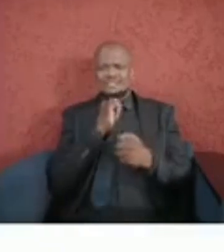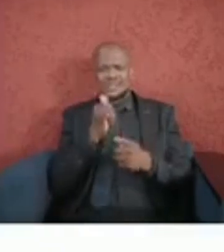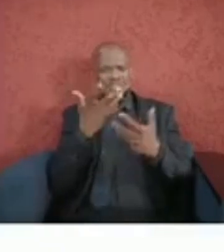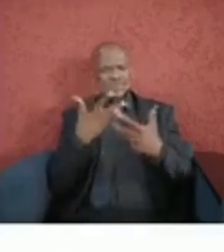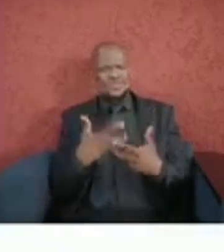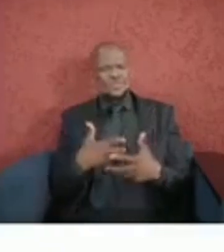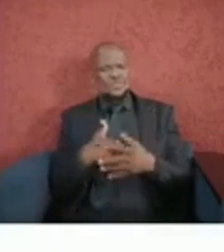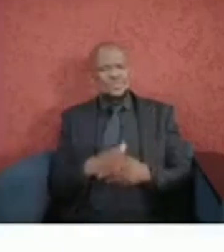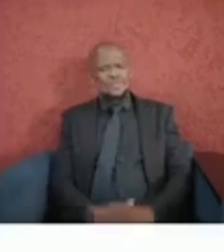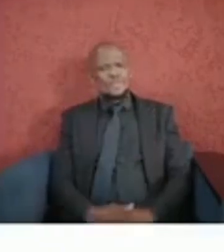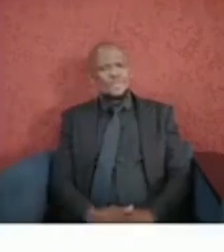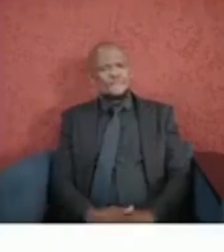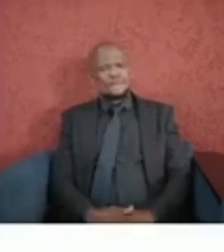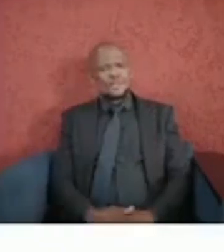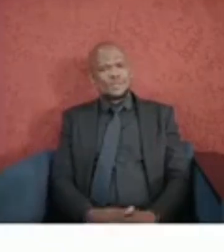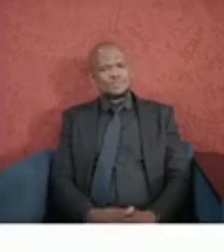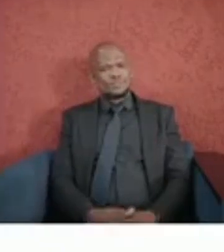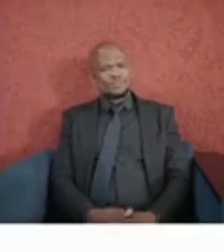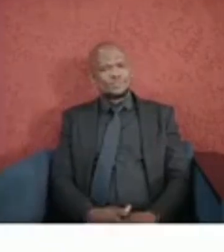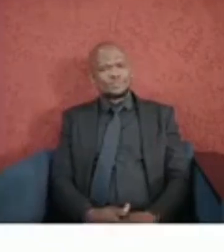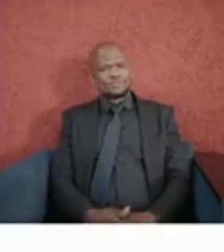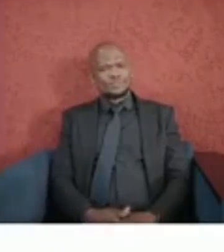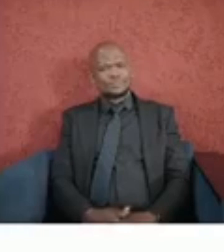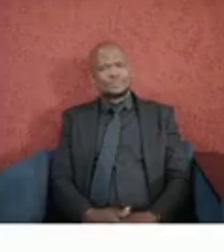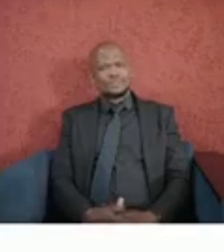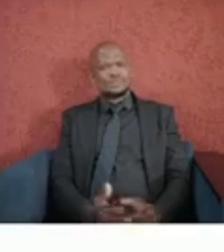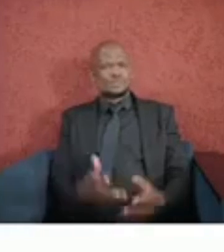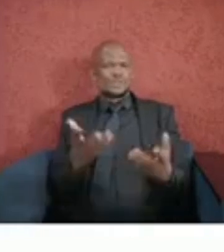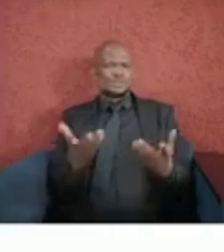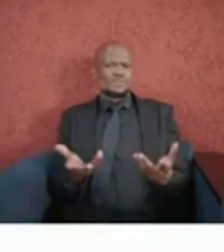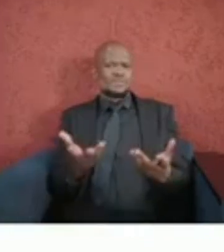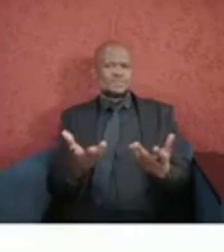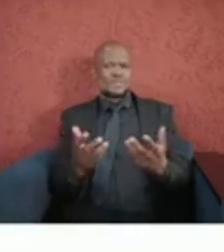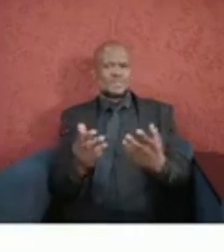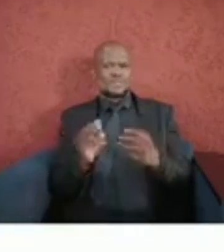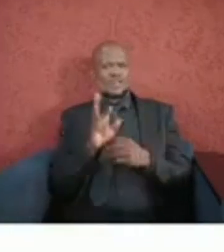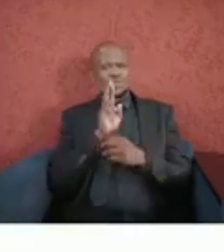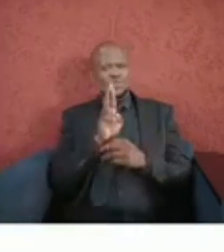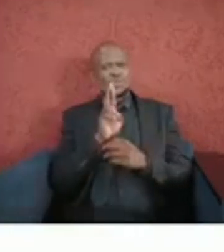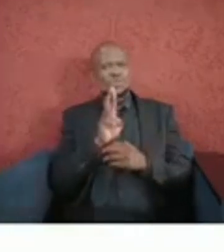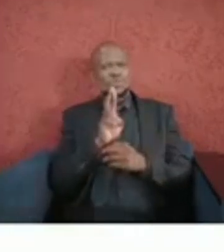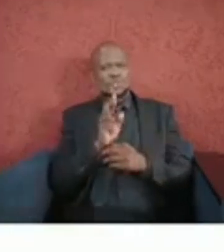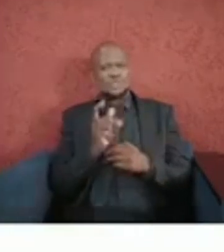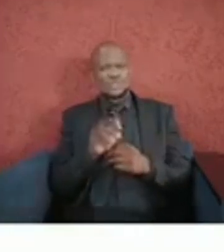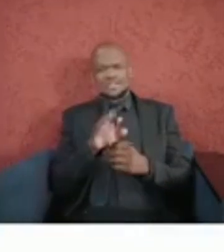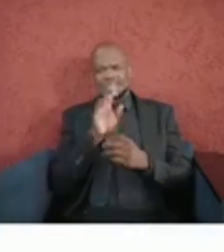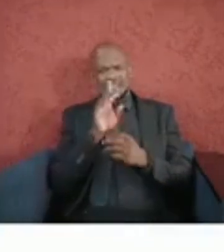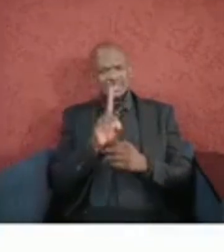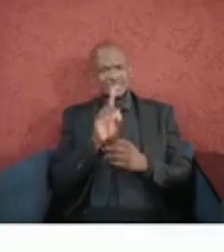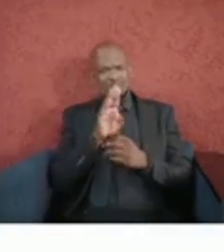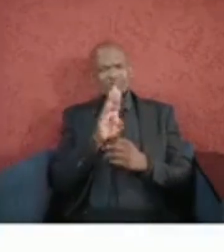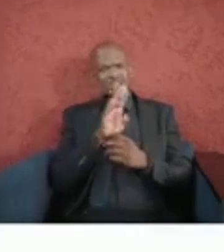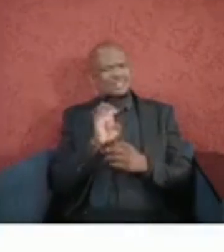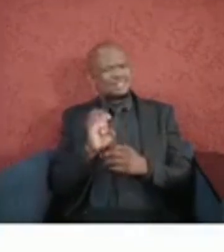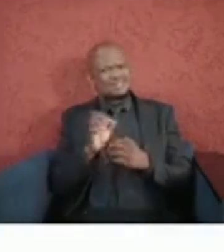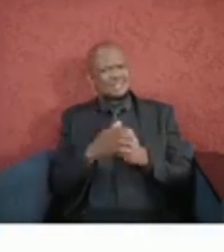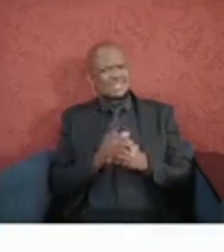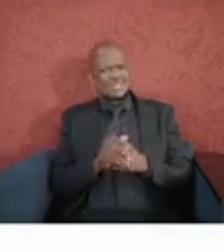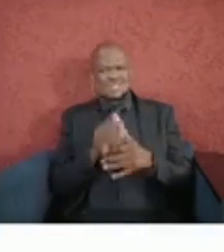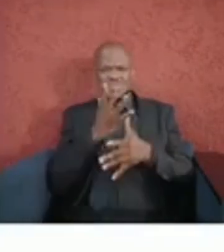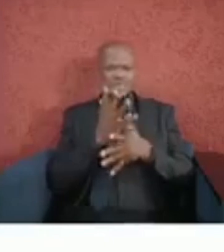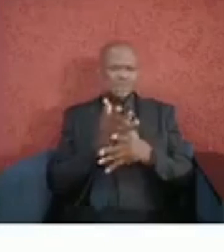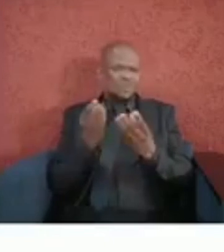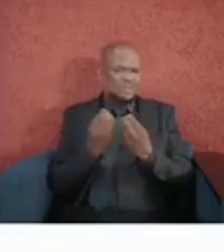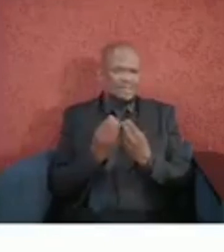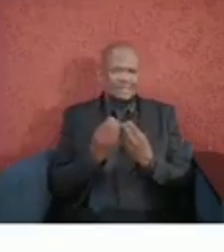protection specifically from the Film and Publication Board, and we continue to work very closely with DBE, our platforms. Google is one of our